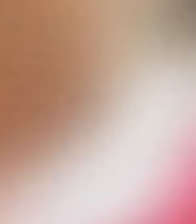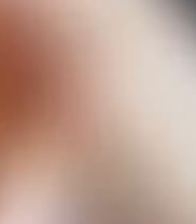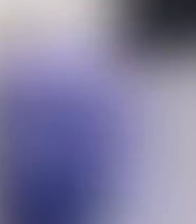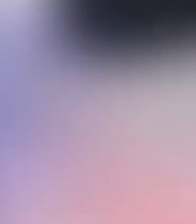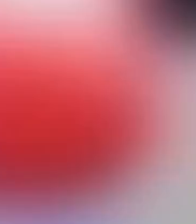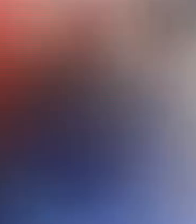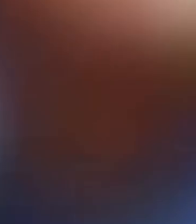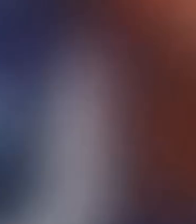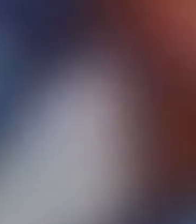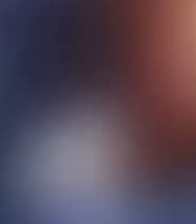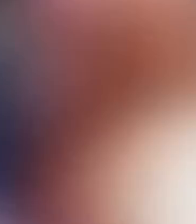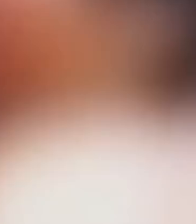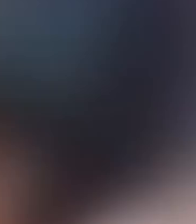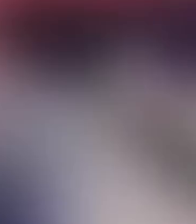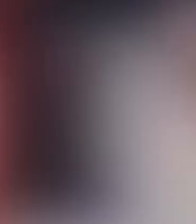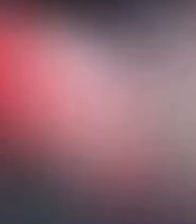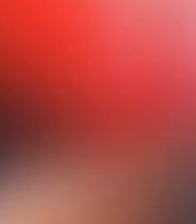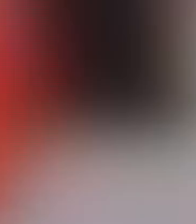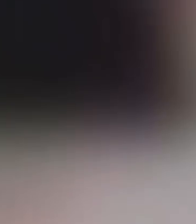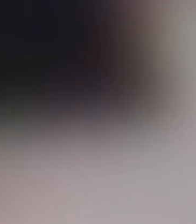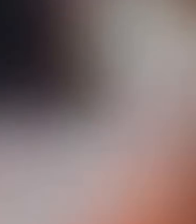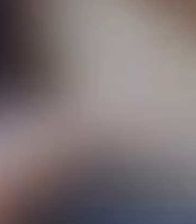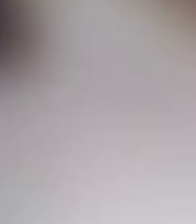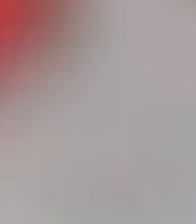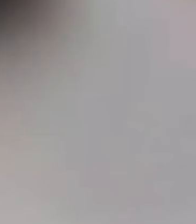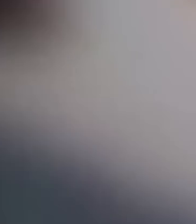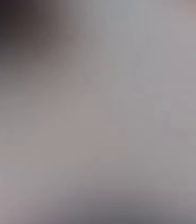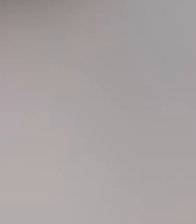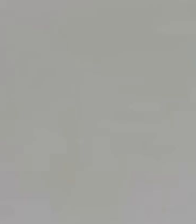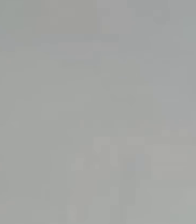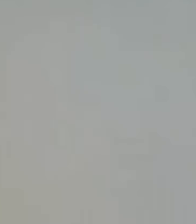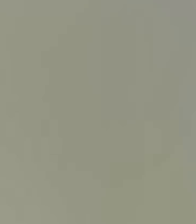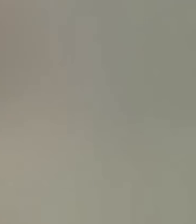Wait. He's not even trying to block. Oh, he's trying all right.